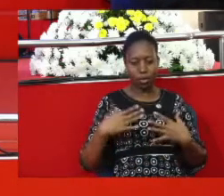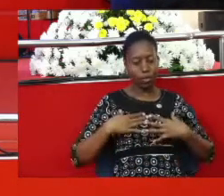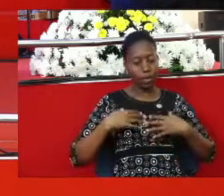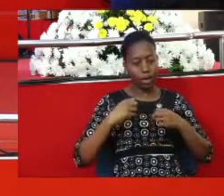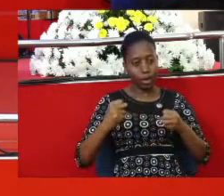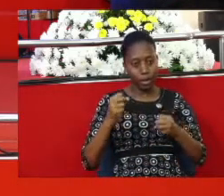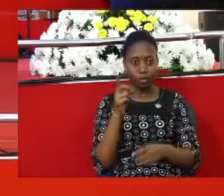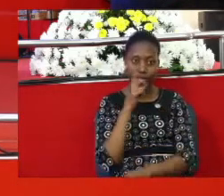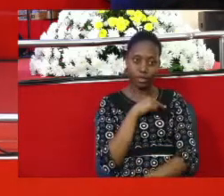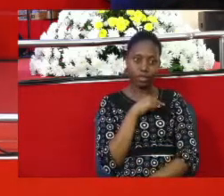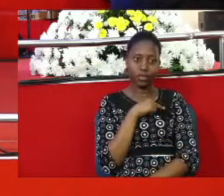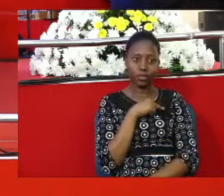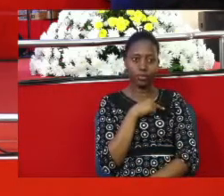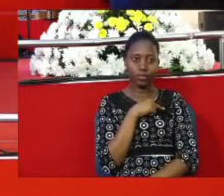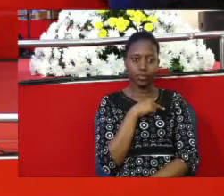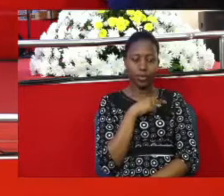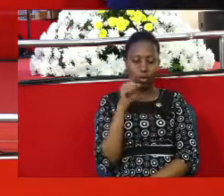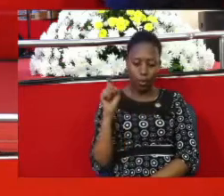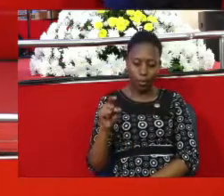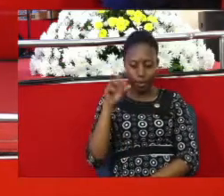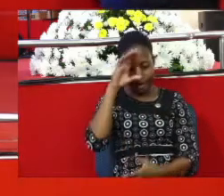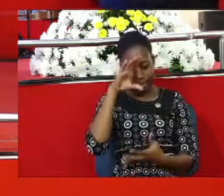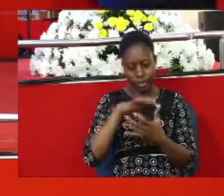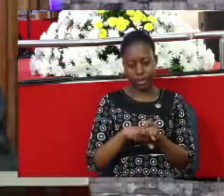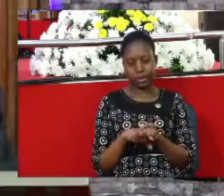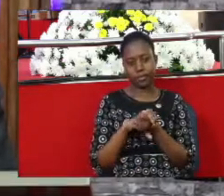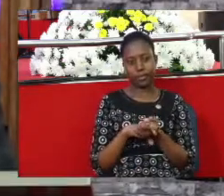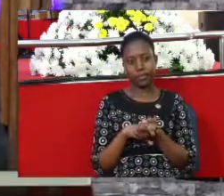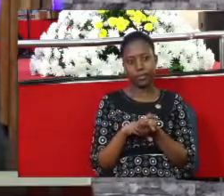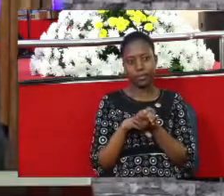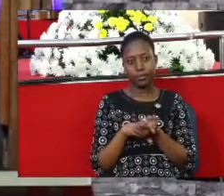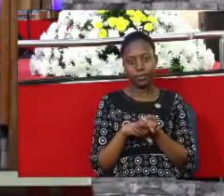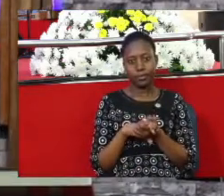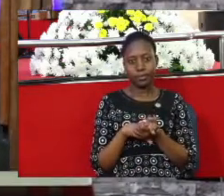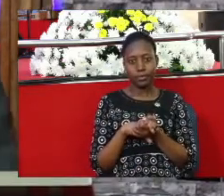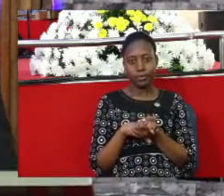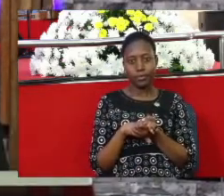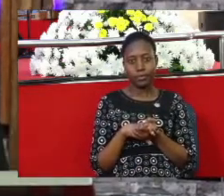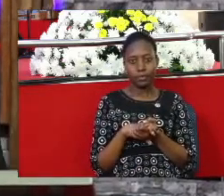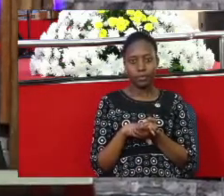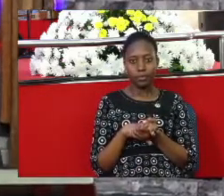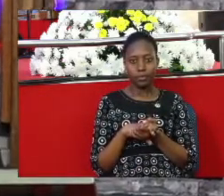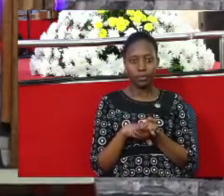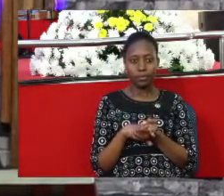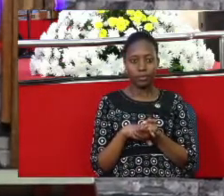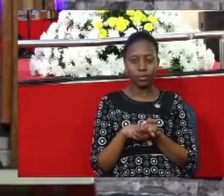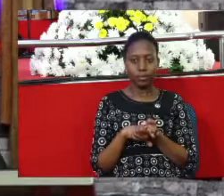You get the point? Bwana Yesu asifiwe. The expectant receiver.